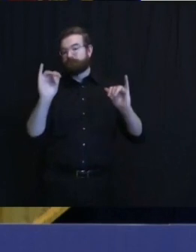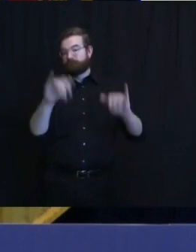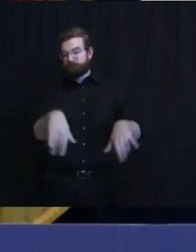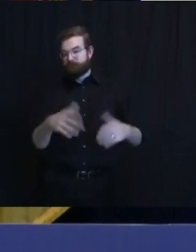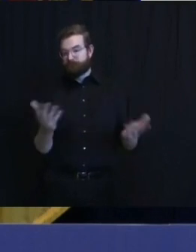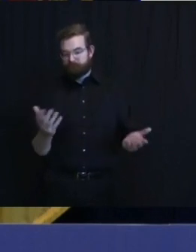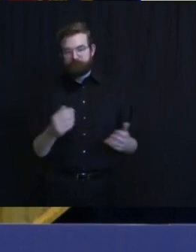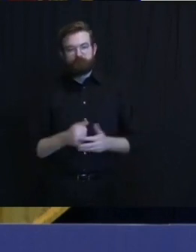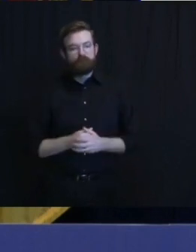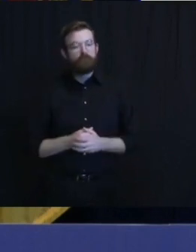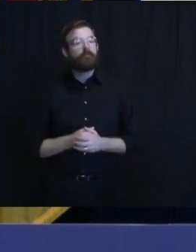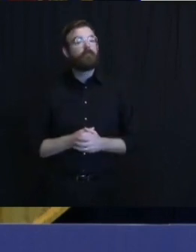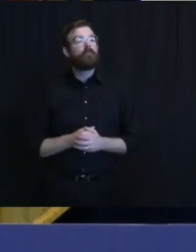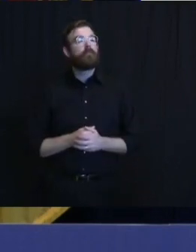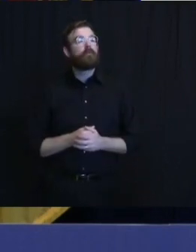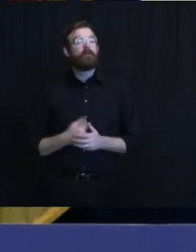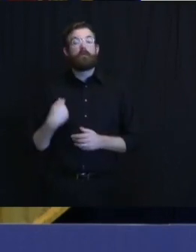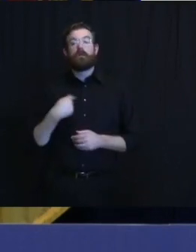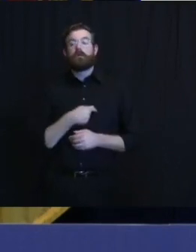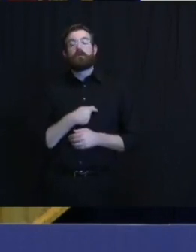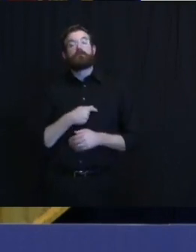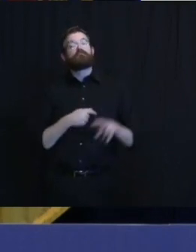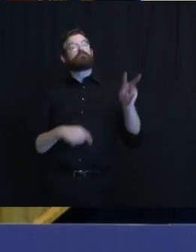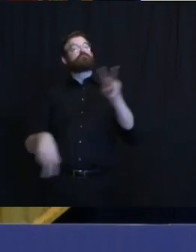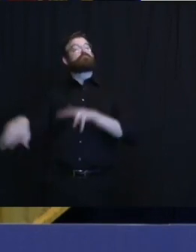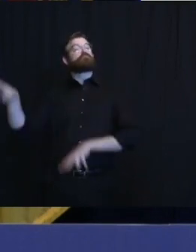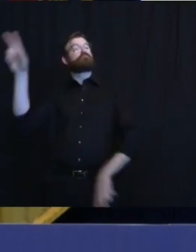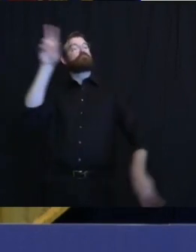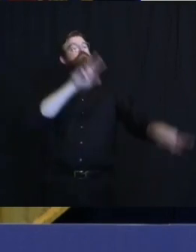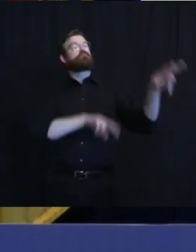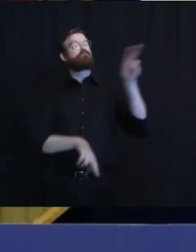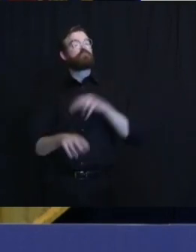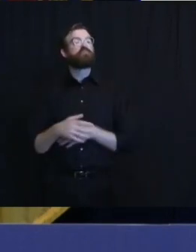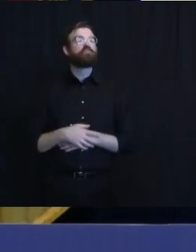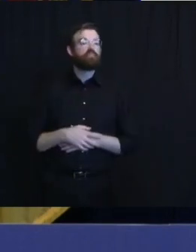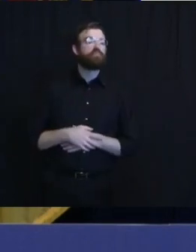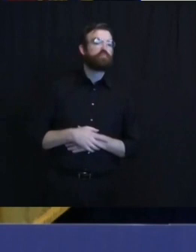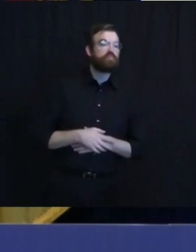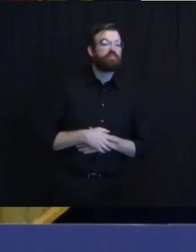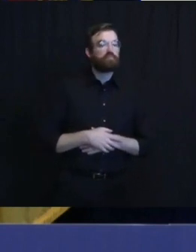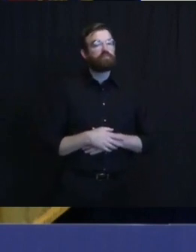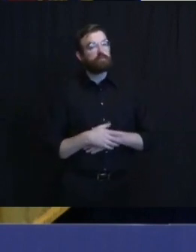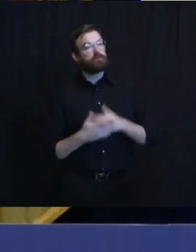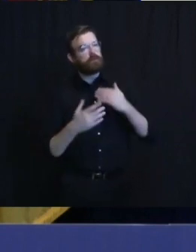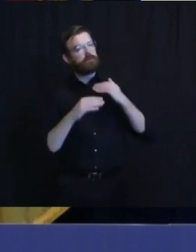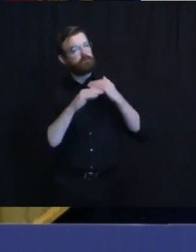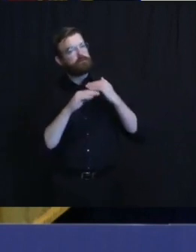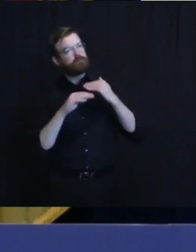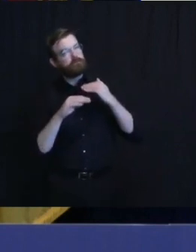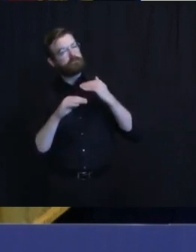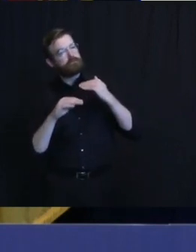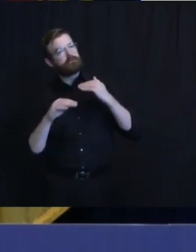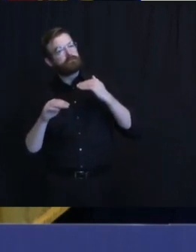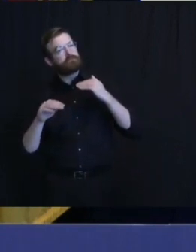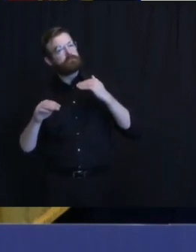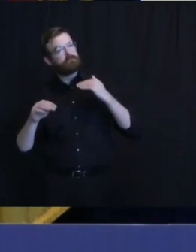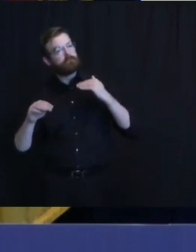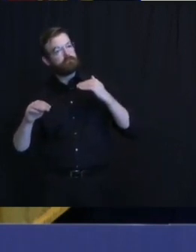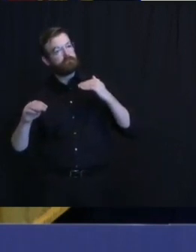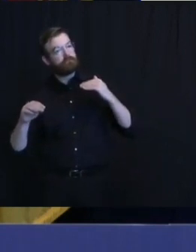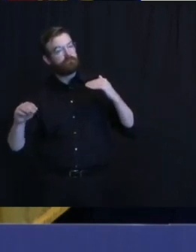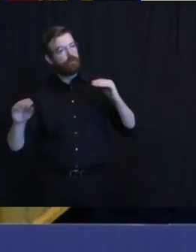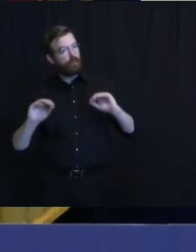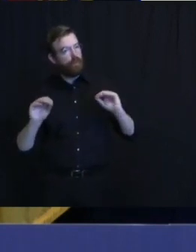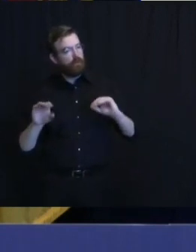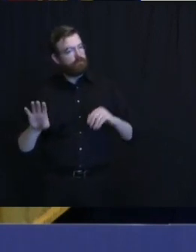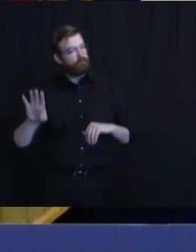of time to make sure that we've got a full sense of not just what our reopenings have led to, but also